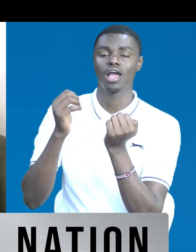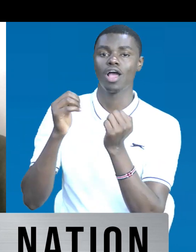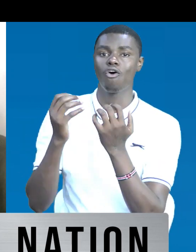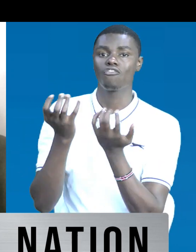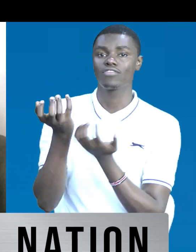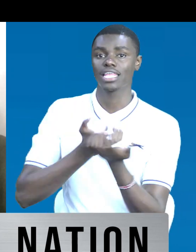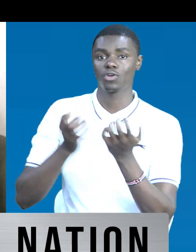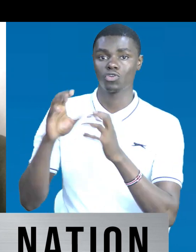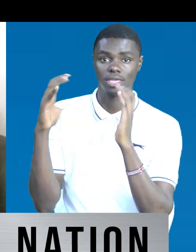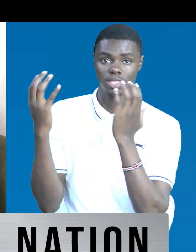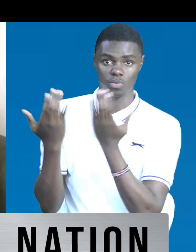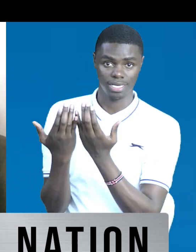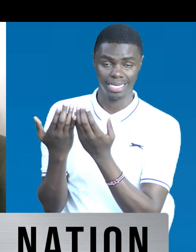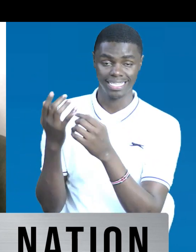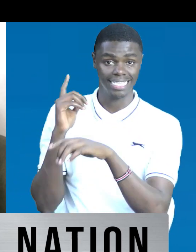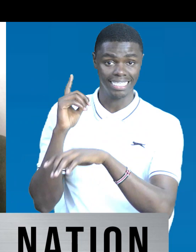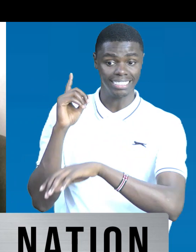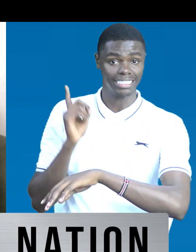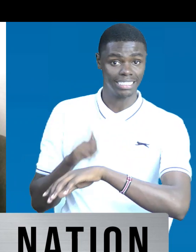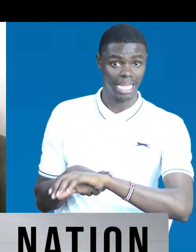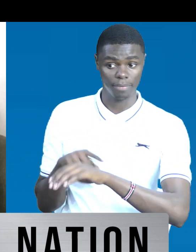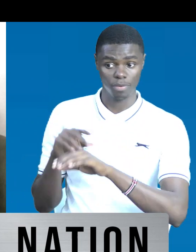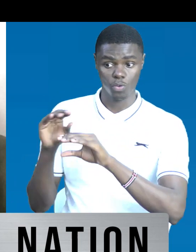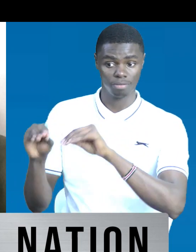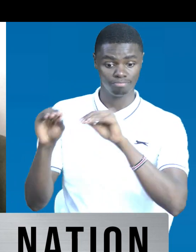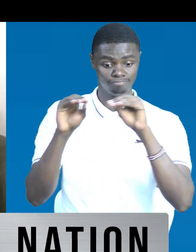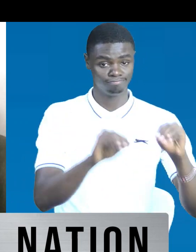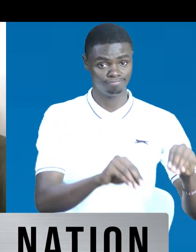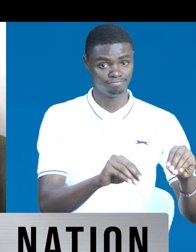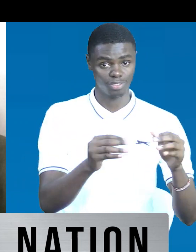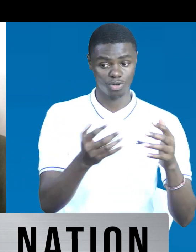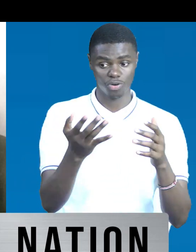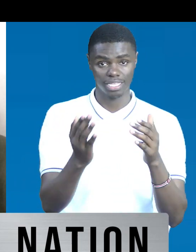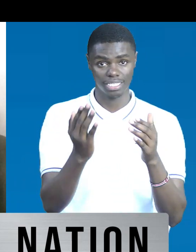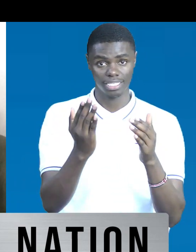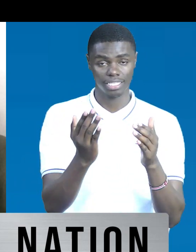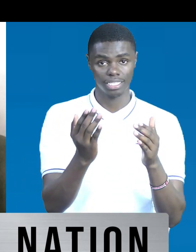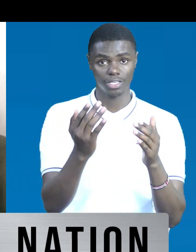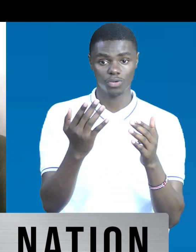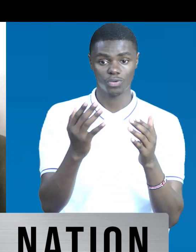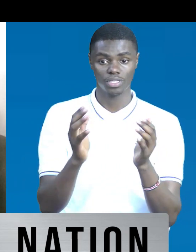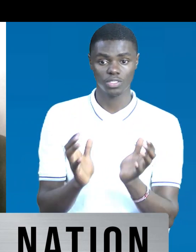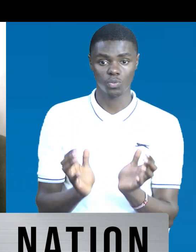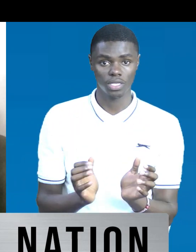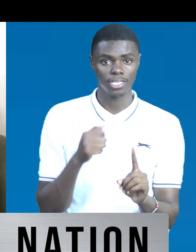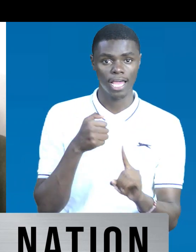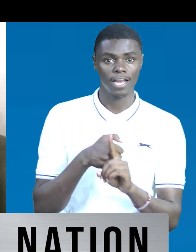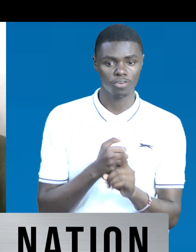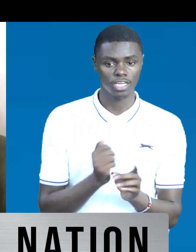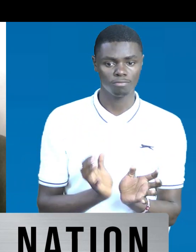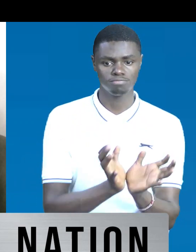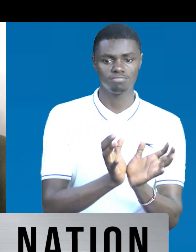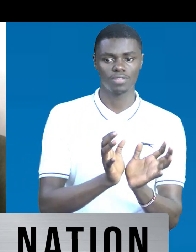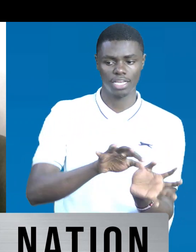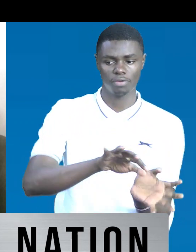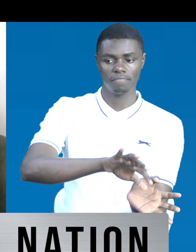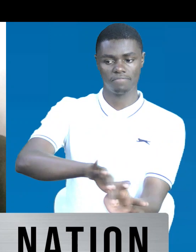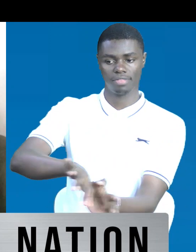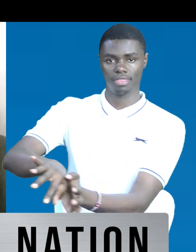over. So when we move away, or we push for moving away from